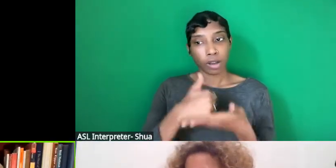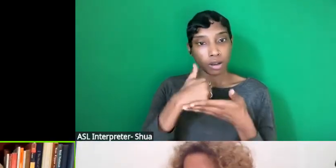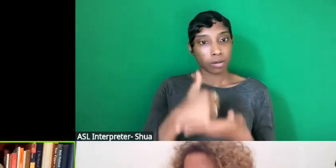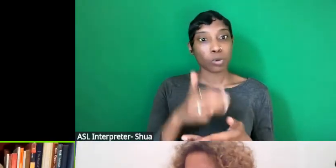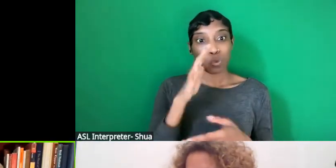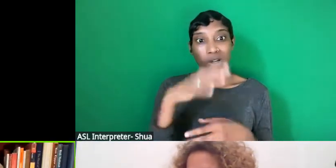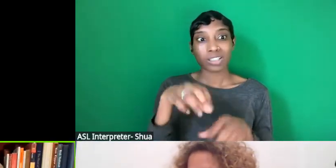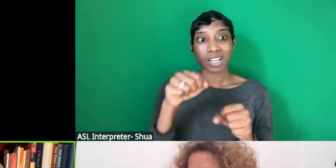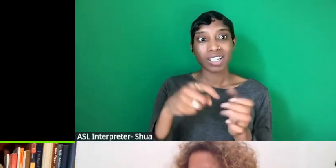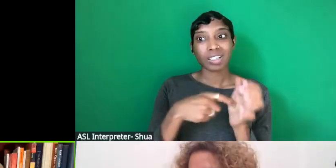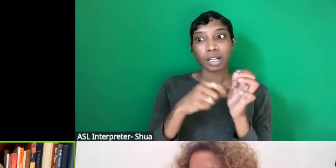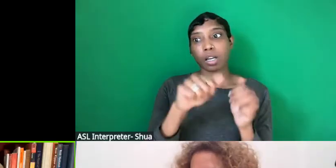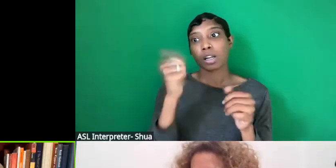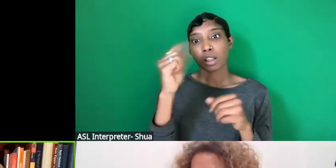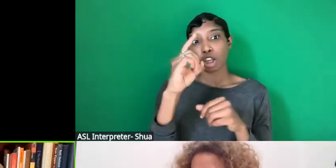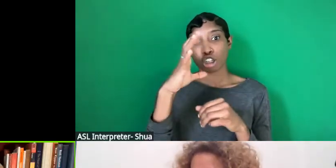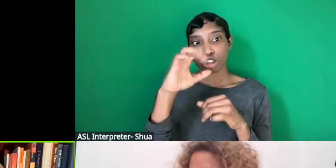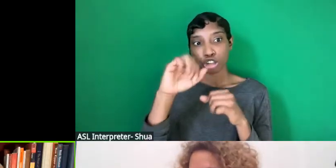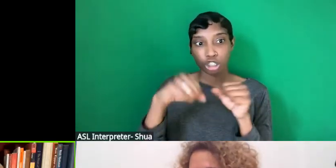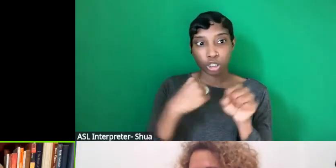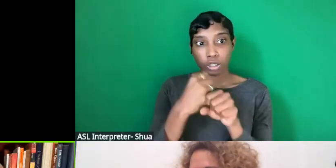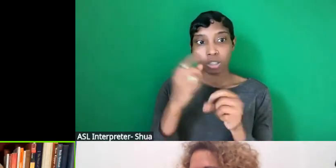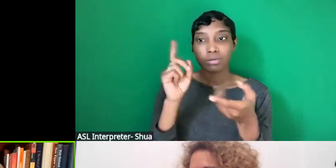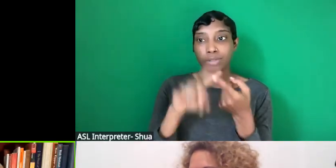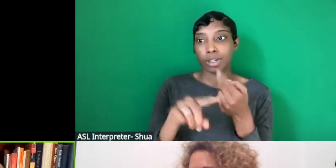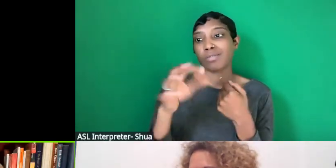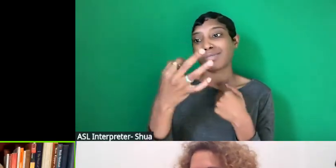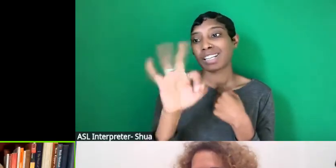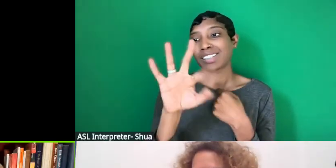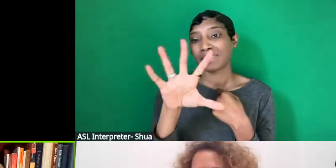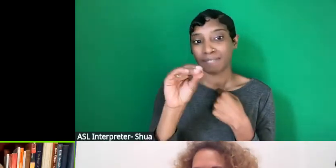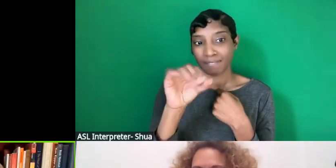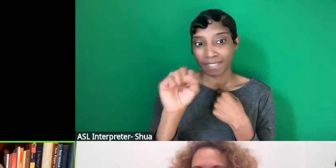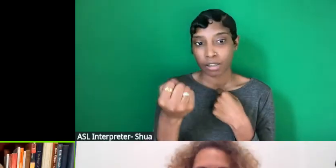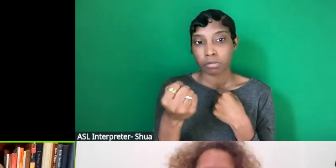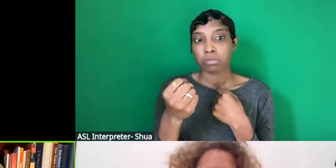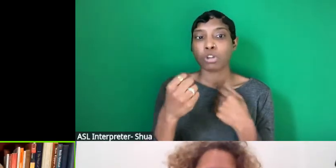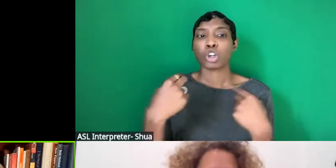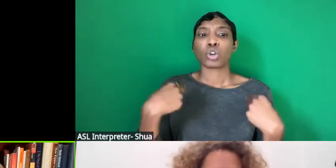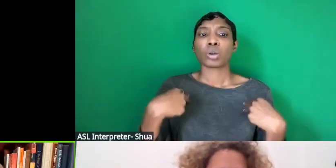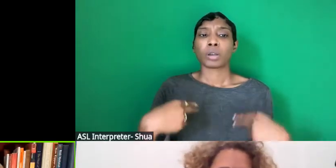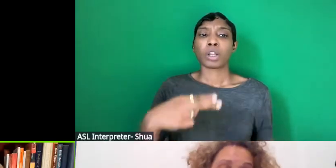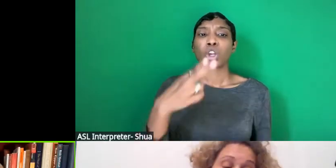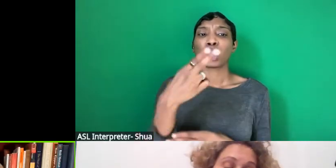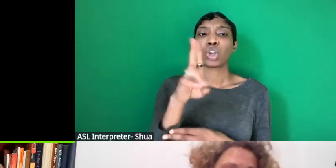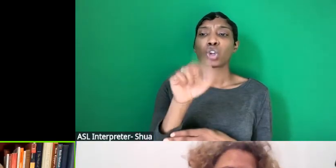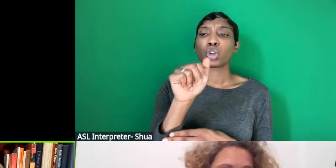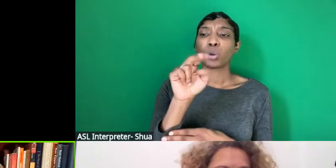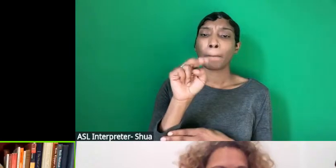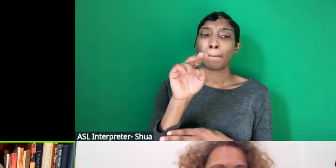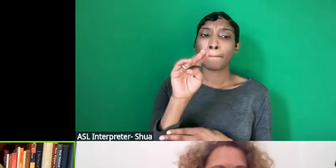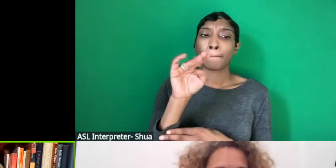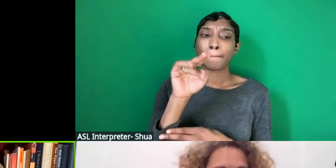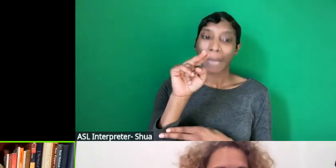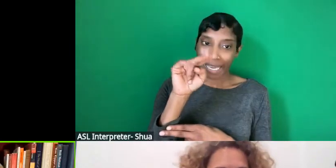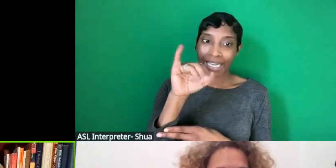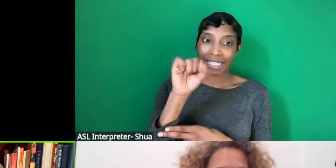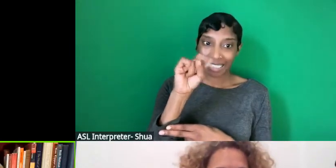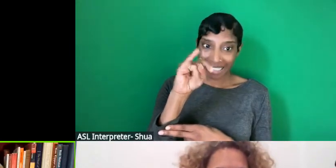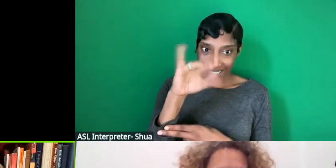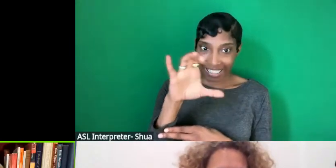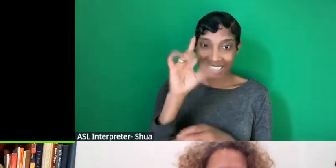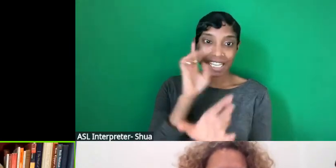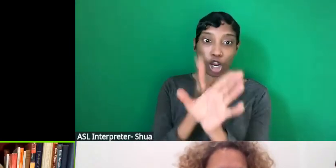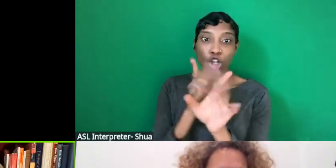100 years until the 1950s for a kind of psychology called humanistic psychology to emerge as a